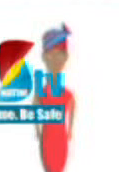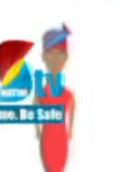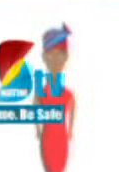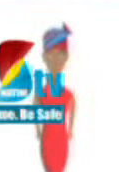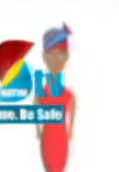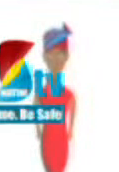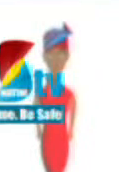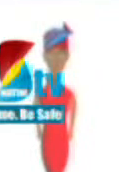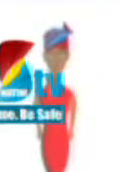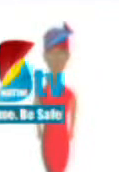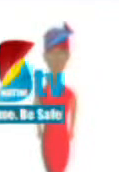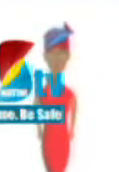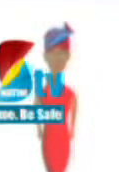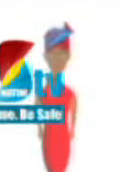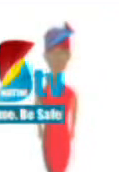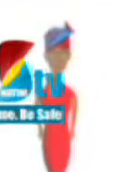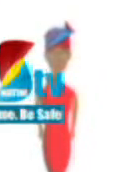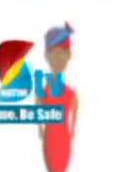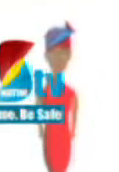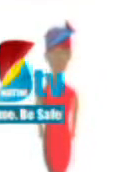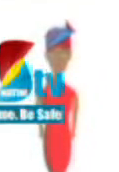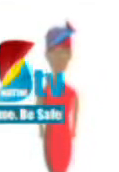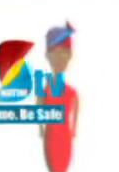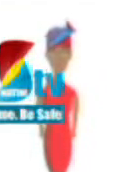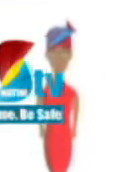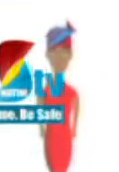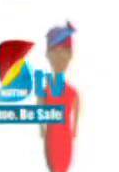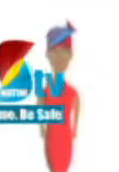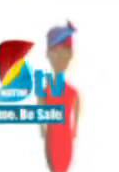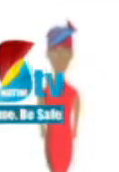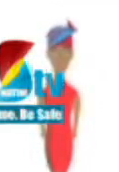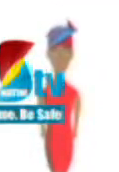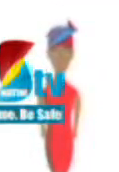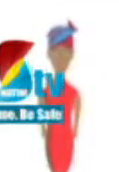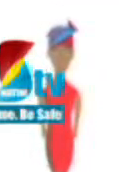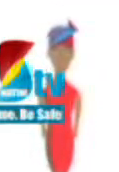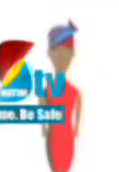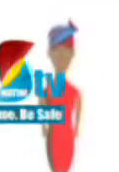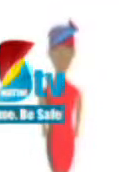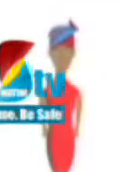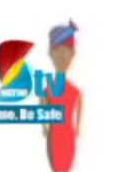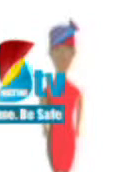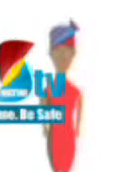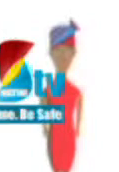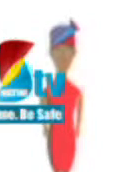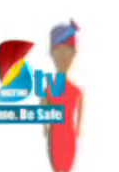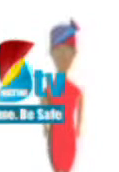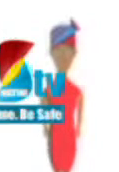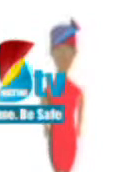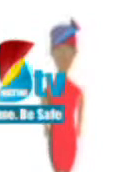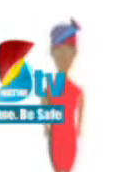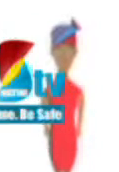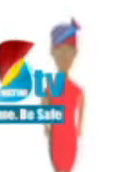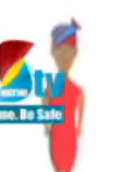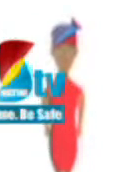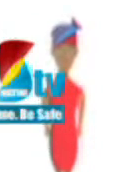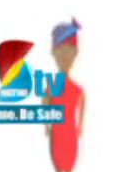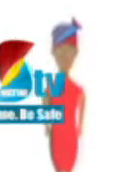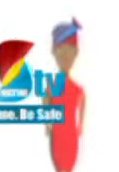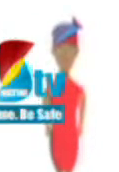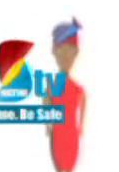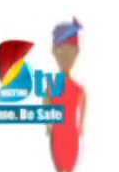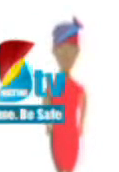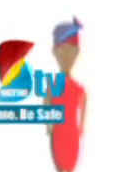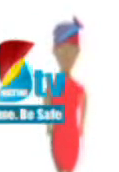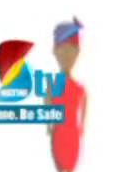Kids, I hope you are listening carefully. It's very important that we take these precautions very seriously, so we all avoid